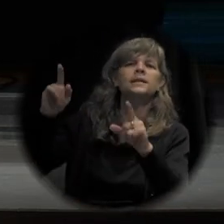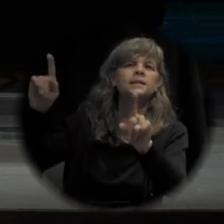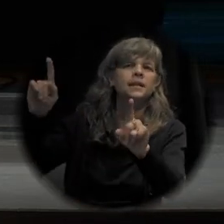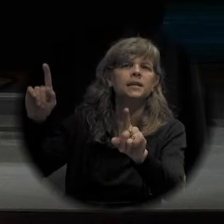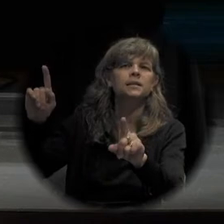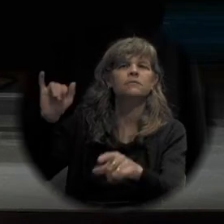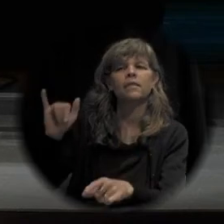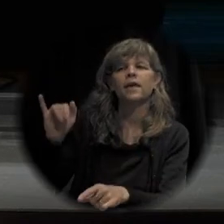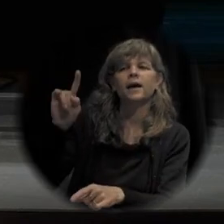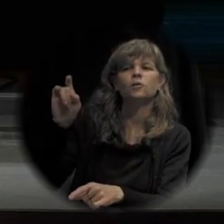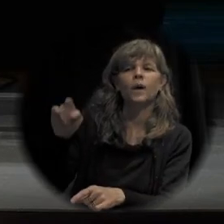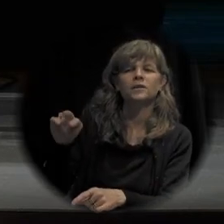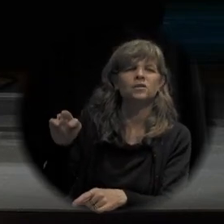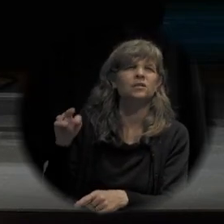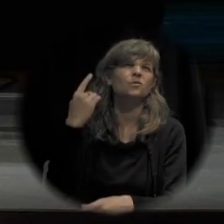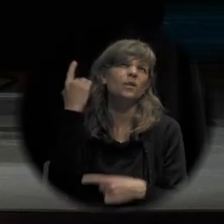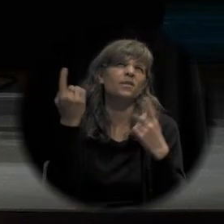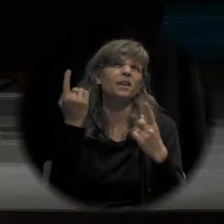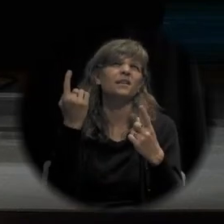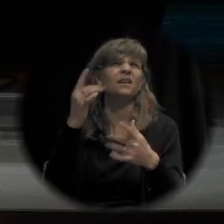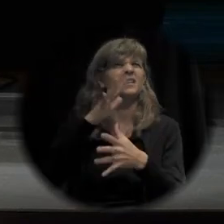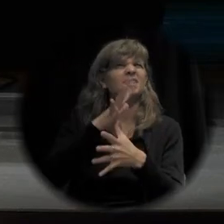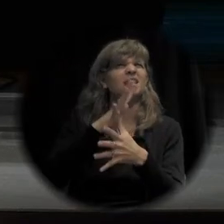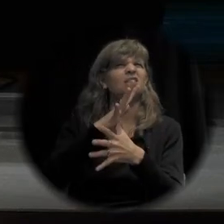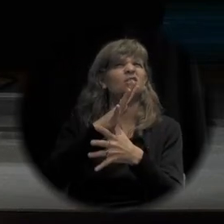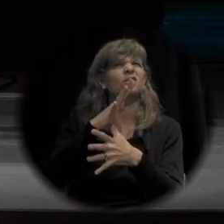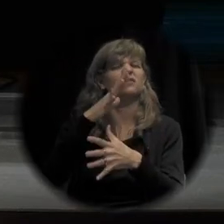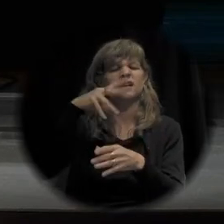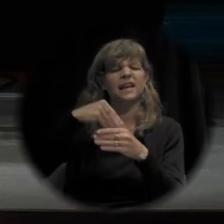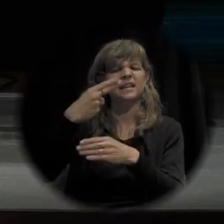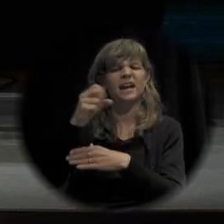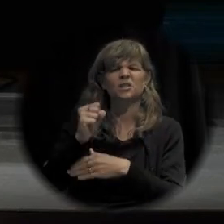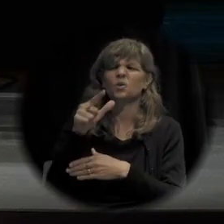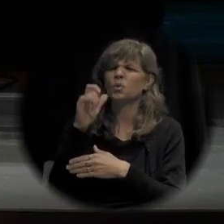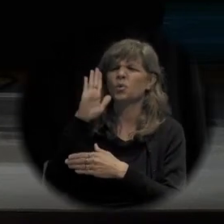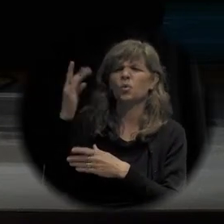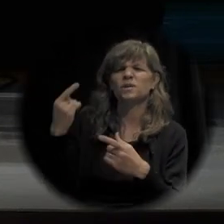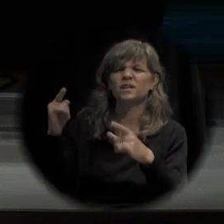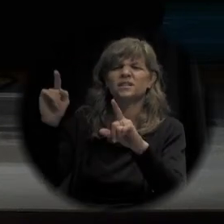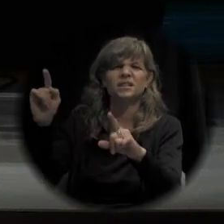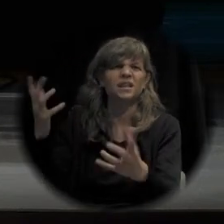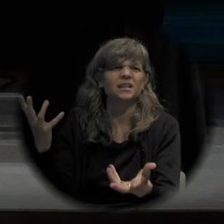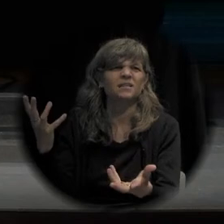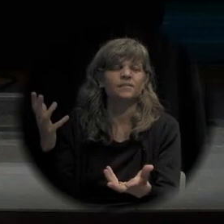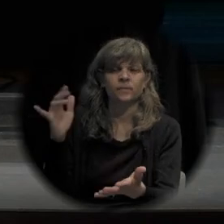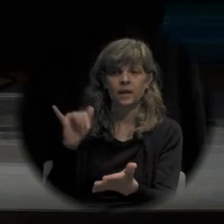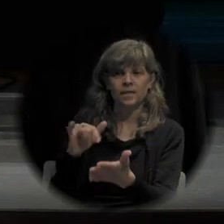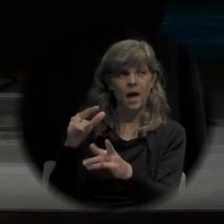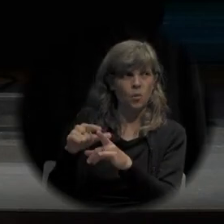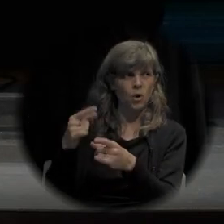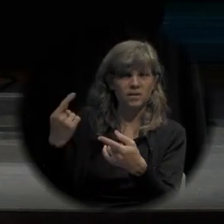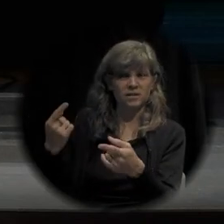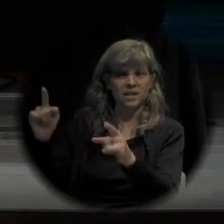that, how do you know as a senior in high school who's going to succeed? In fact, what is success? How do we define success, and how